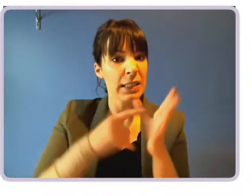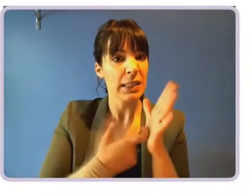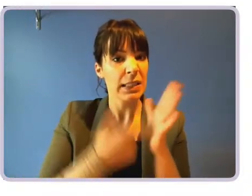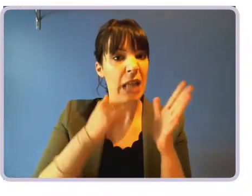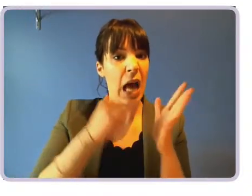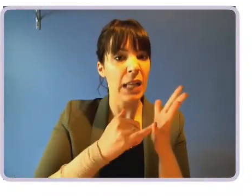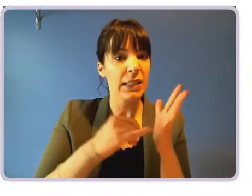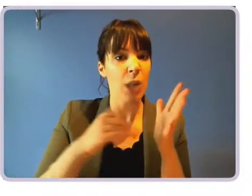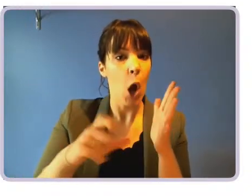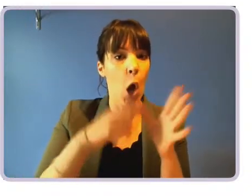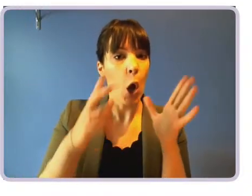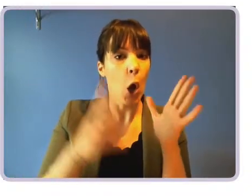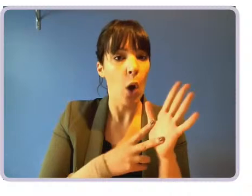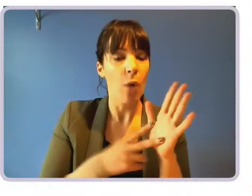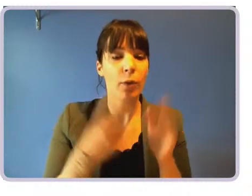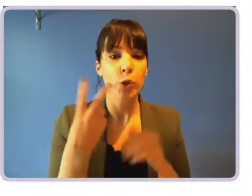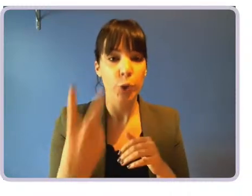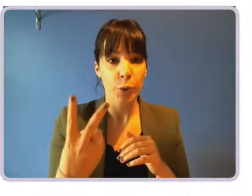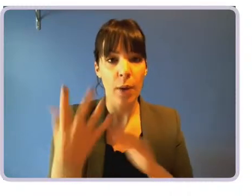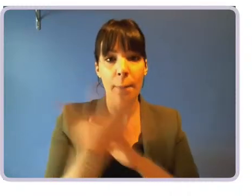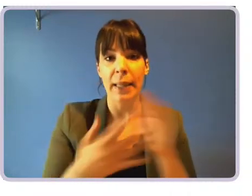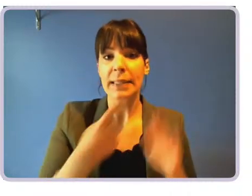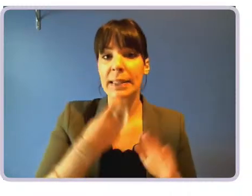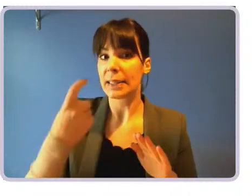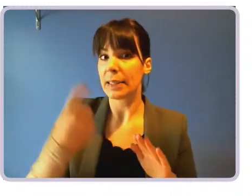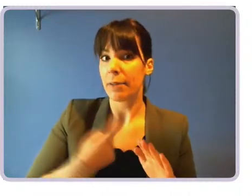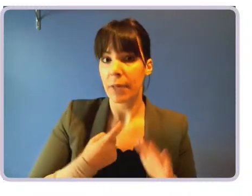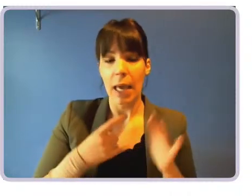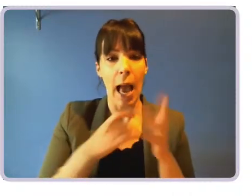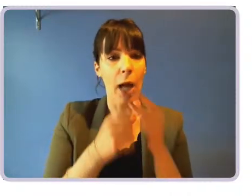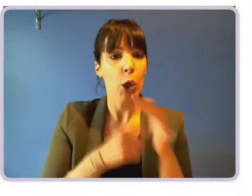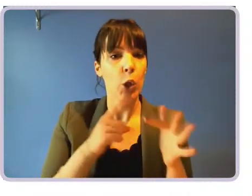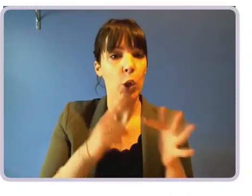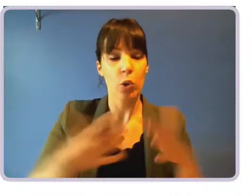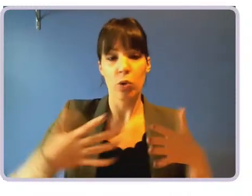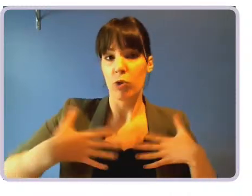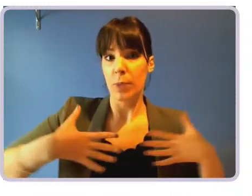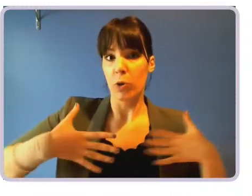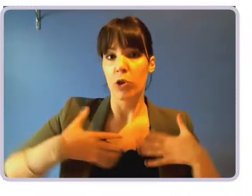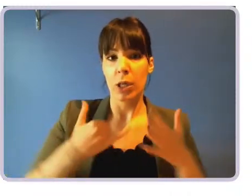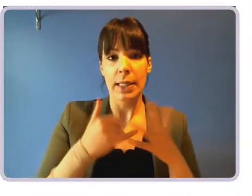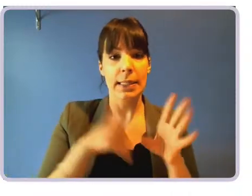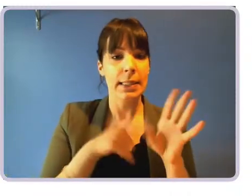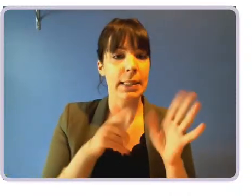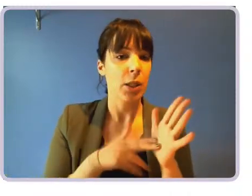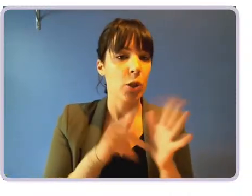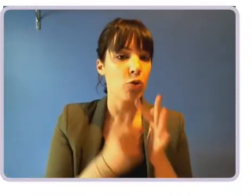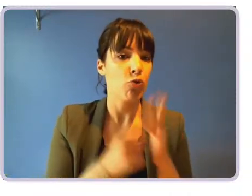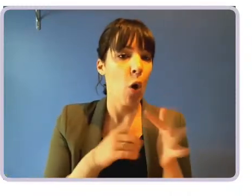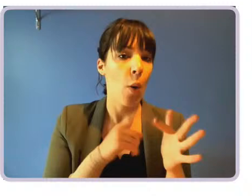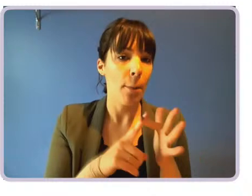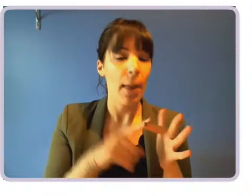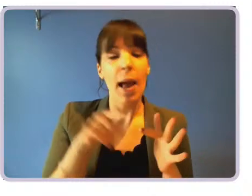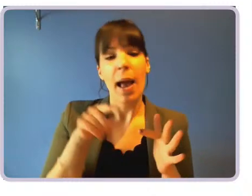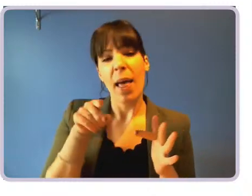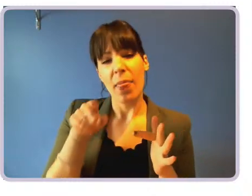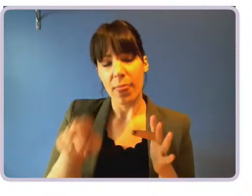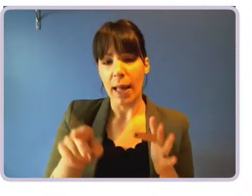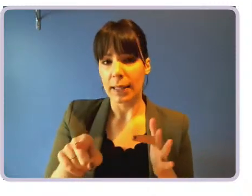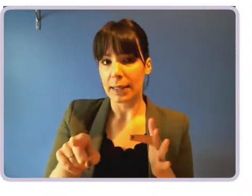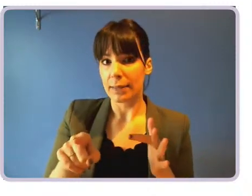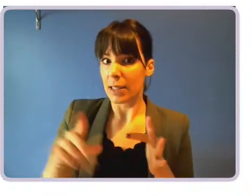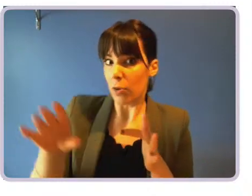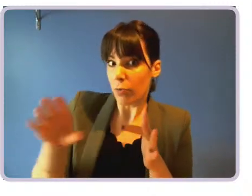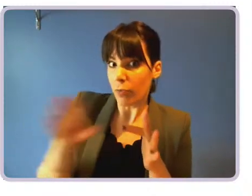acute respiratory syndrome, and it's caused by a coronavirus, which is a virus which is like